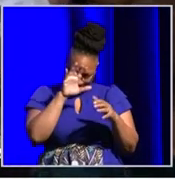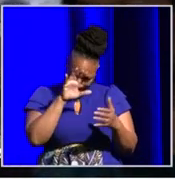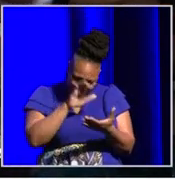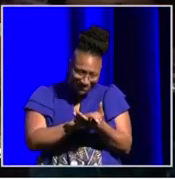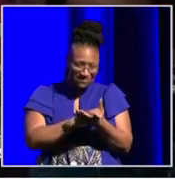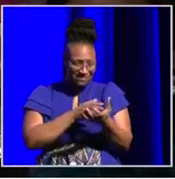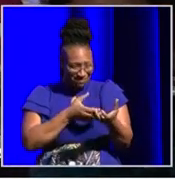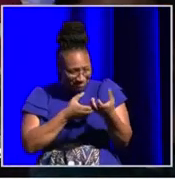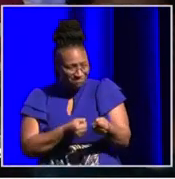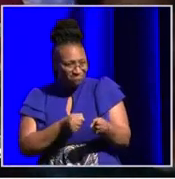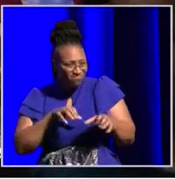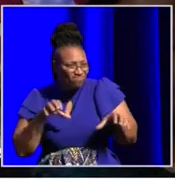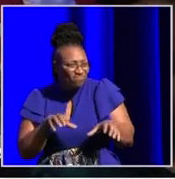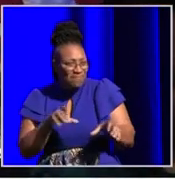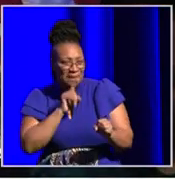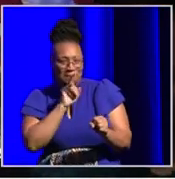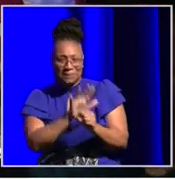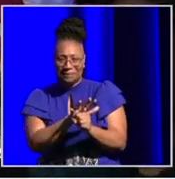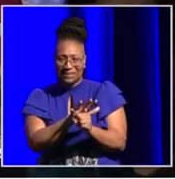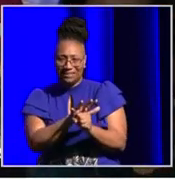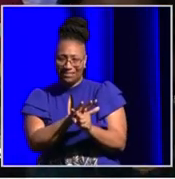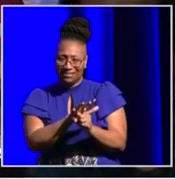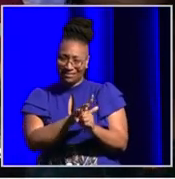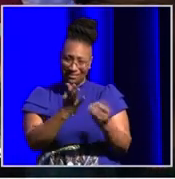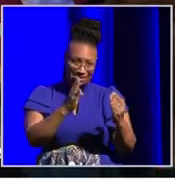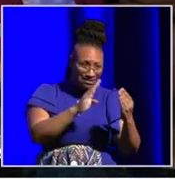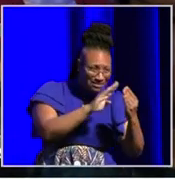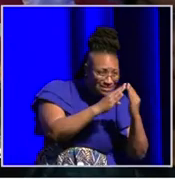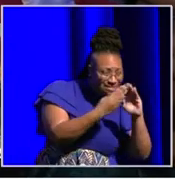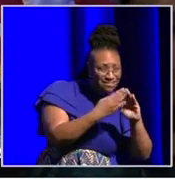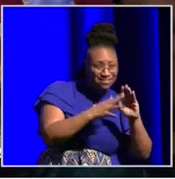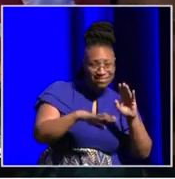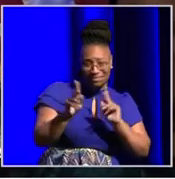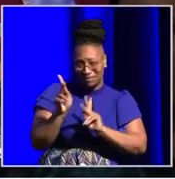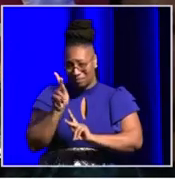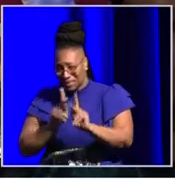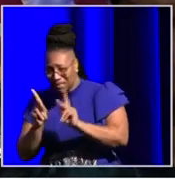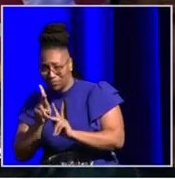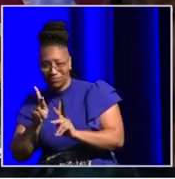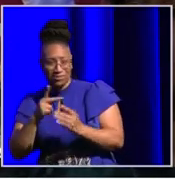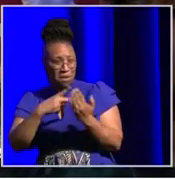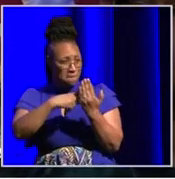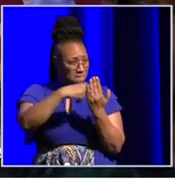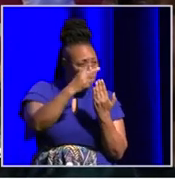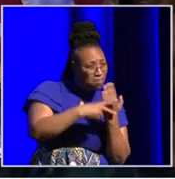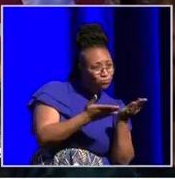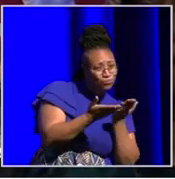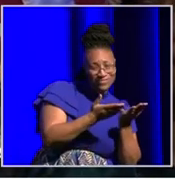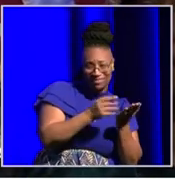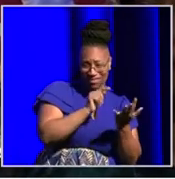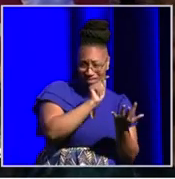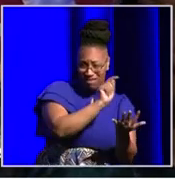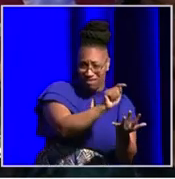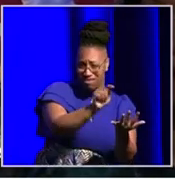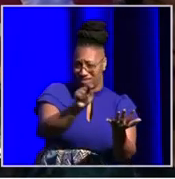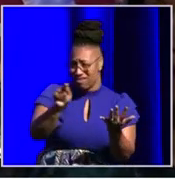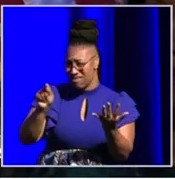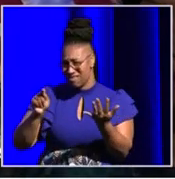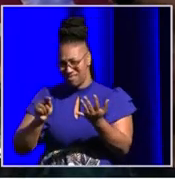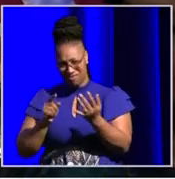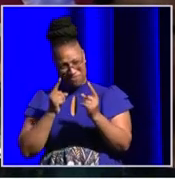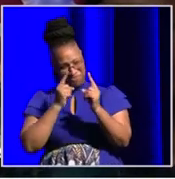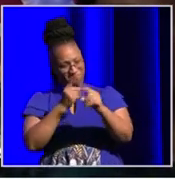city, examining programs for best practices, pursuing equity and